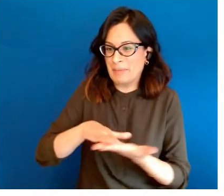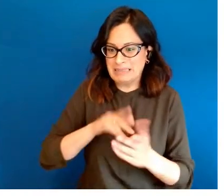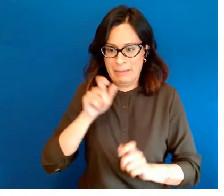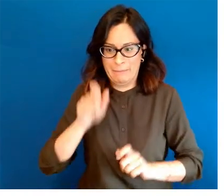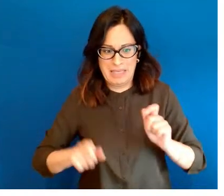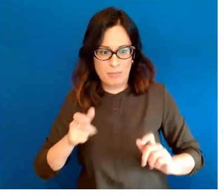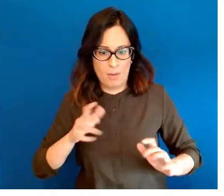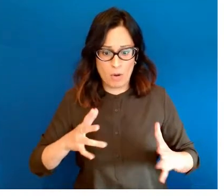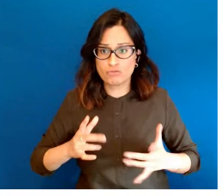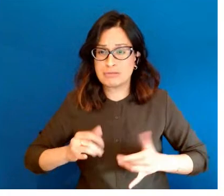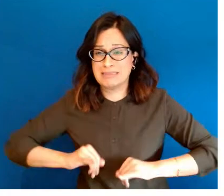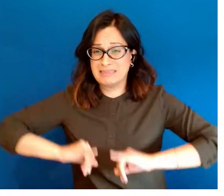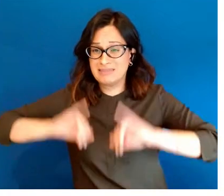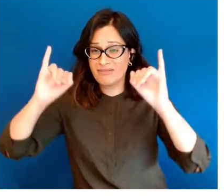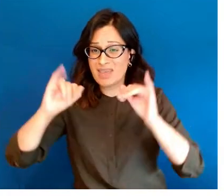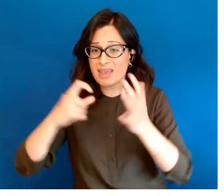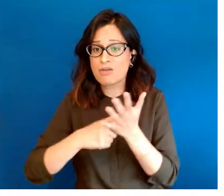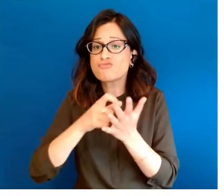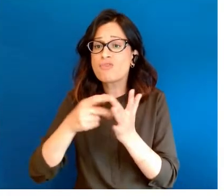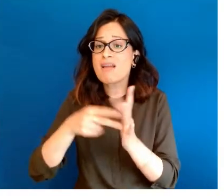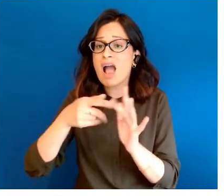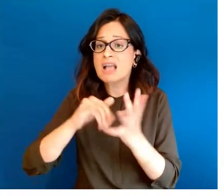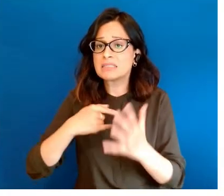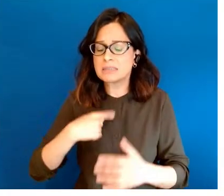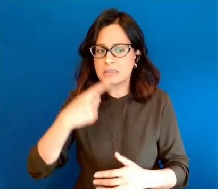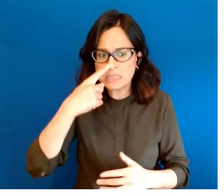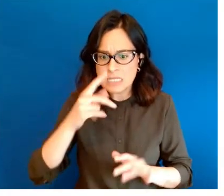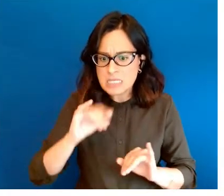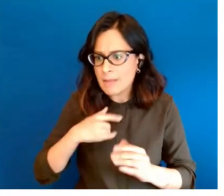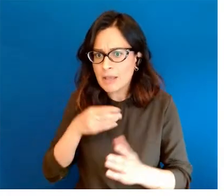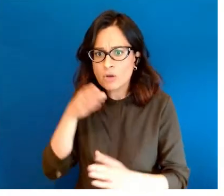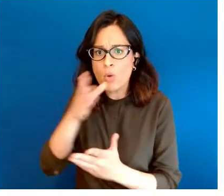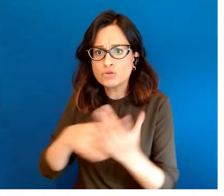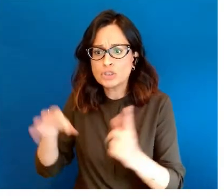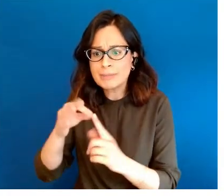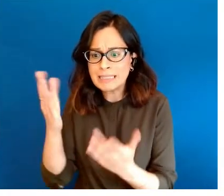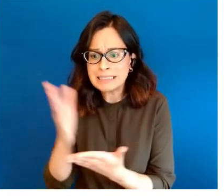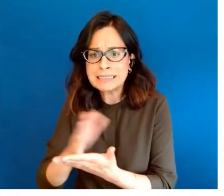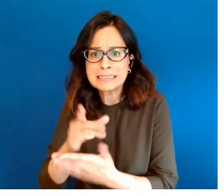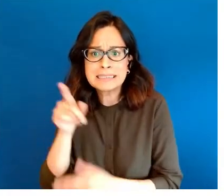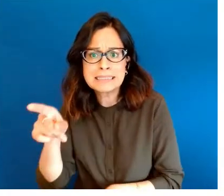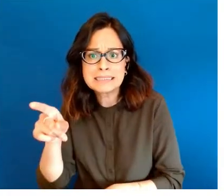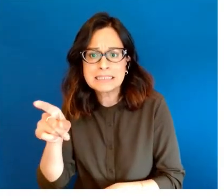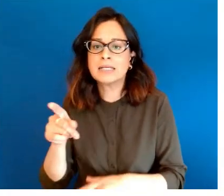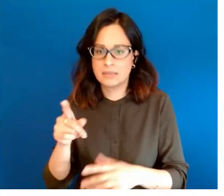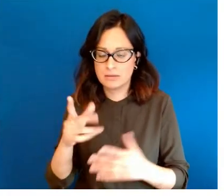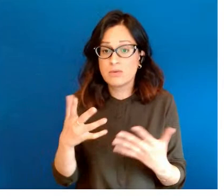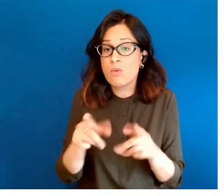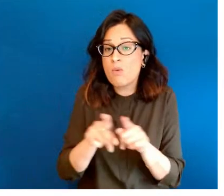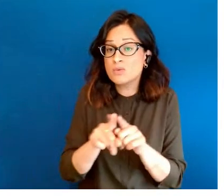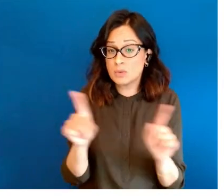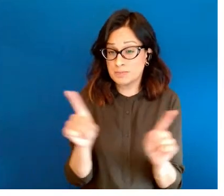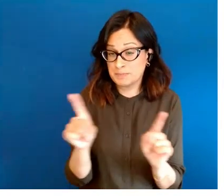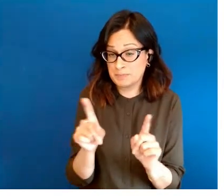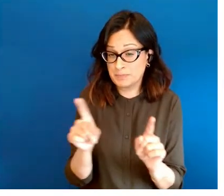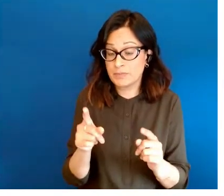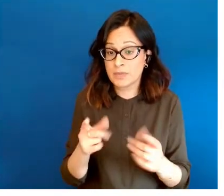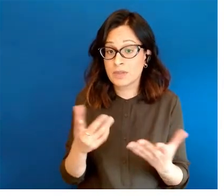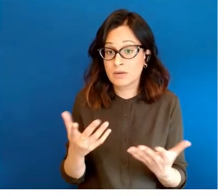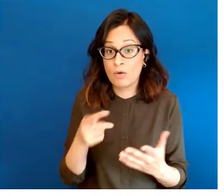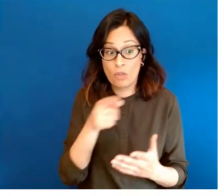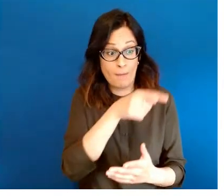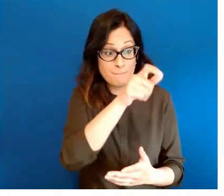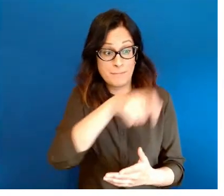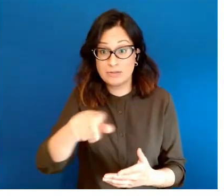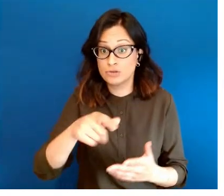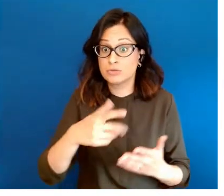severe rhinitis to not achieving the treatment that they need. It's also that they are the truth that these patients are more likely